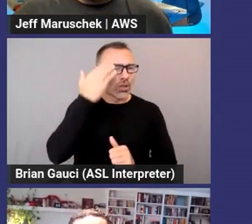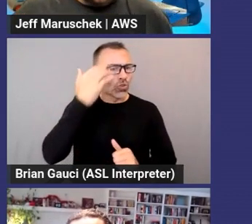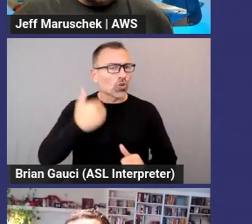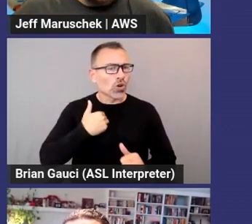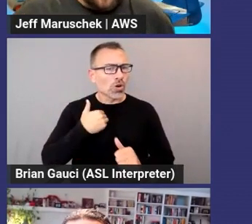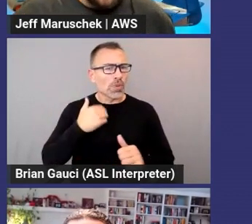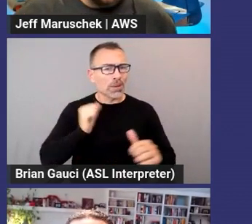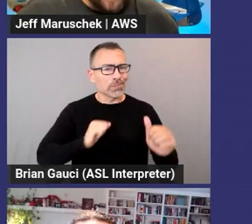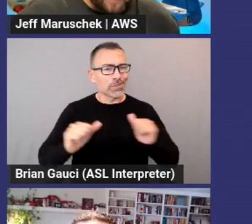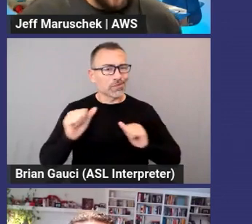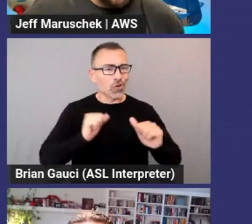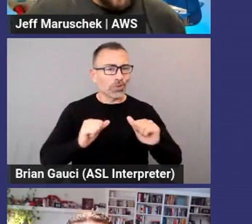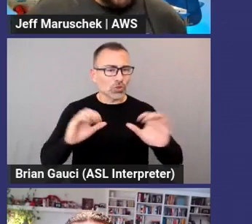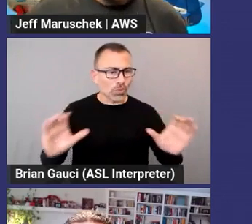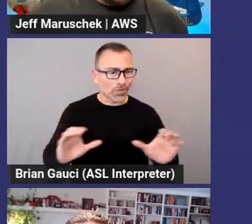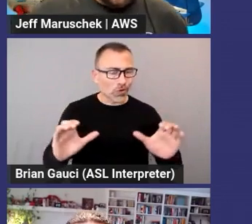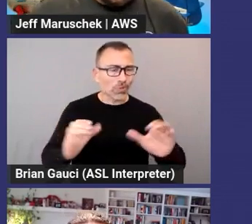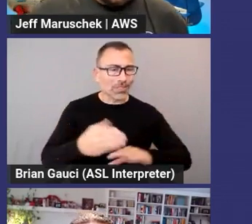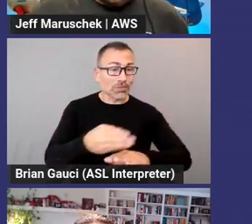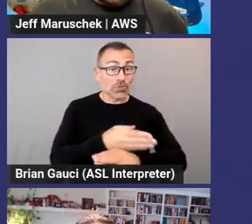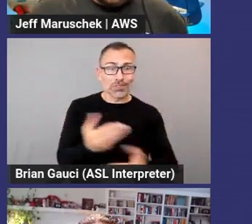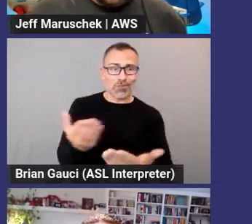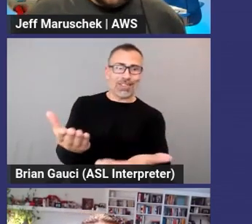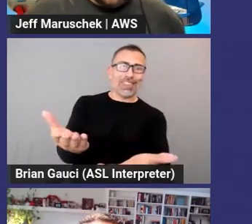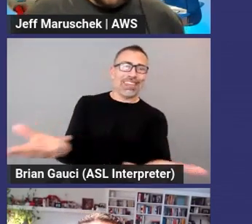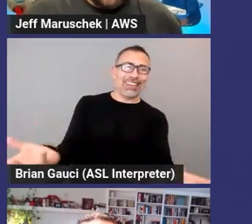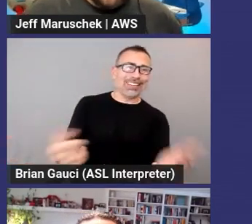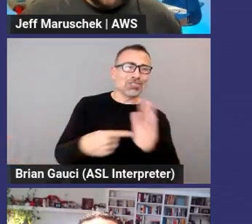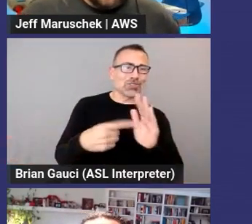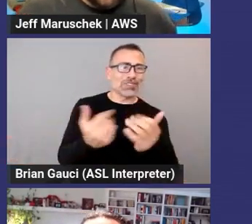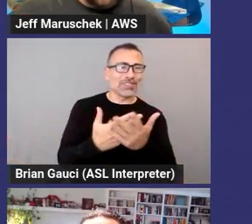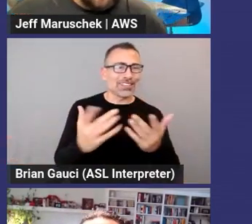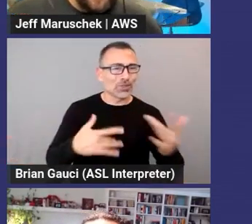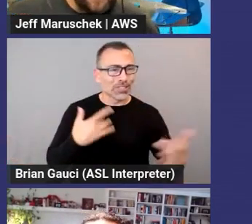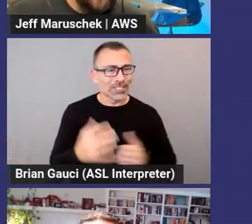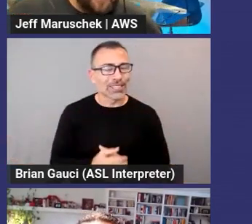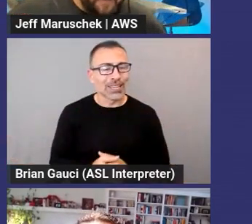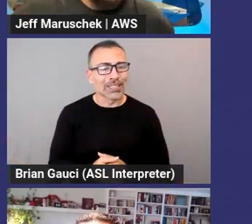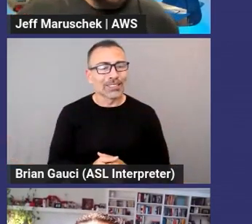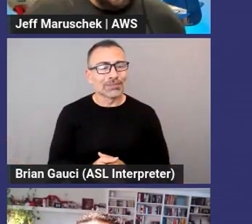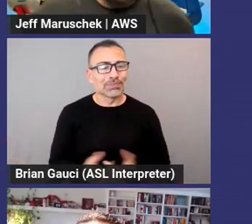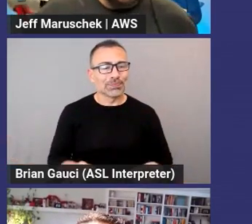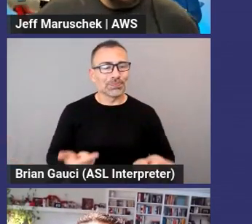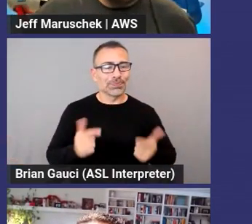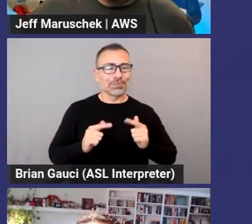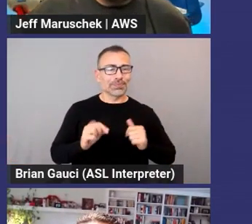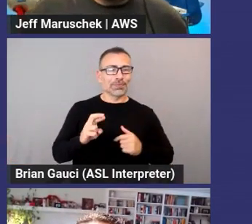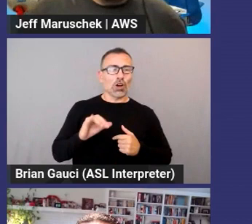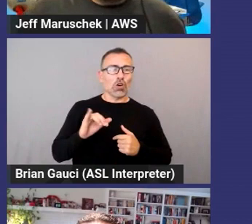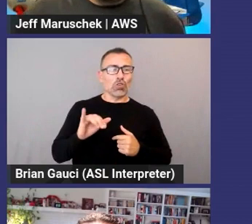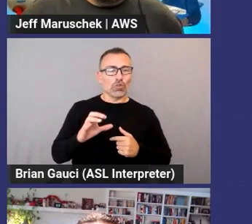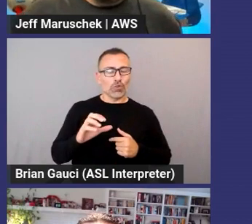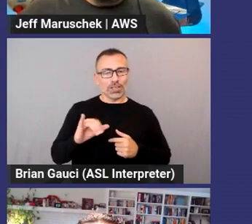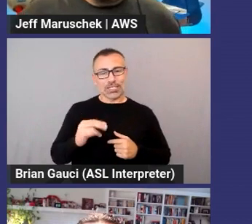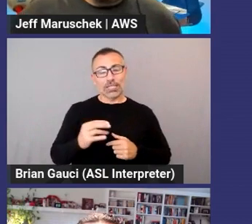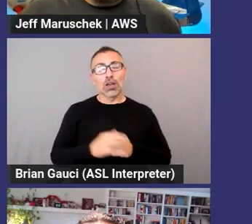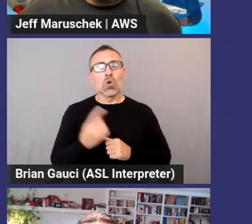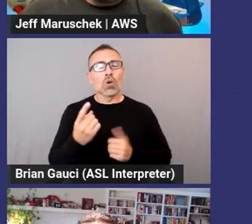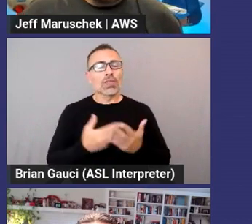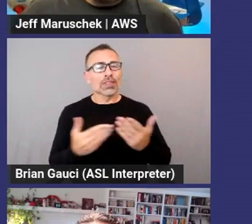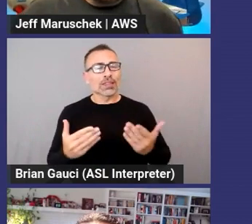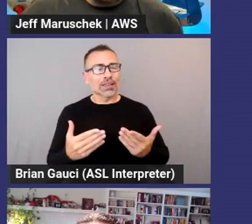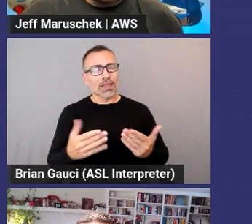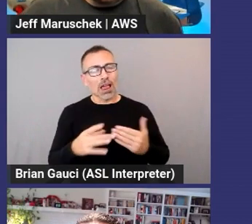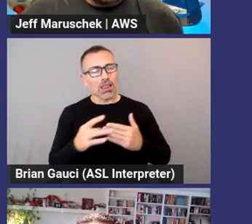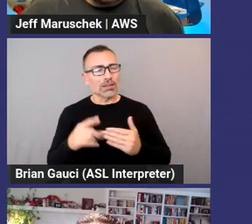them. It's so exciting. Yeah. So one of the things that prompted us to add this capability, we had often heard our customers tell